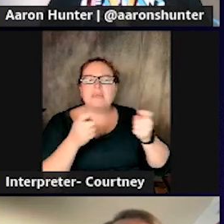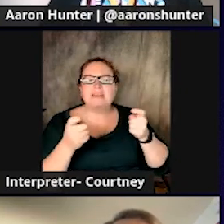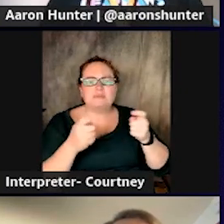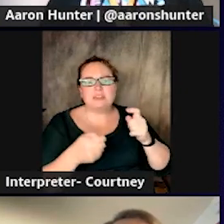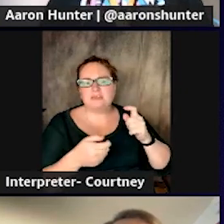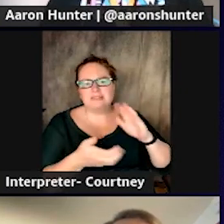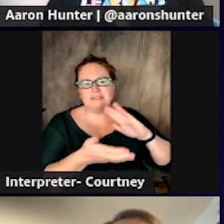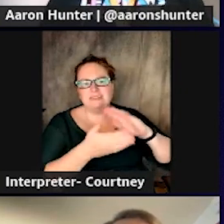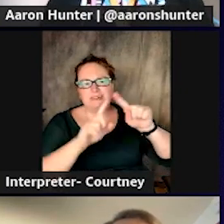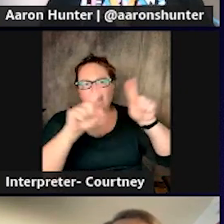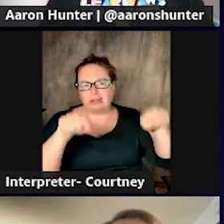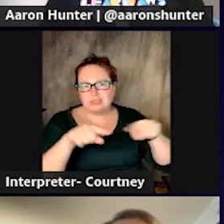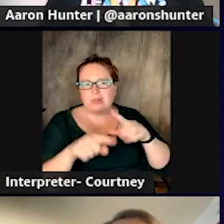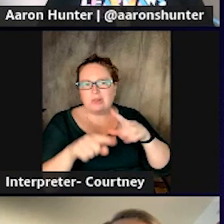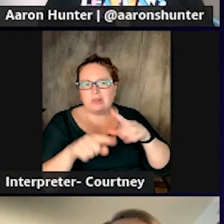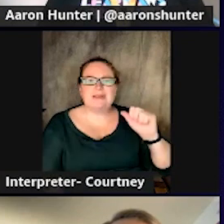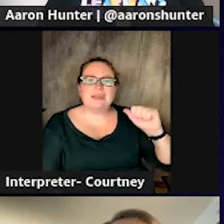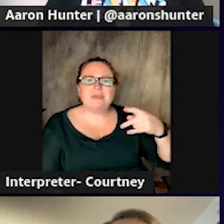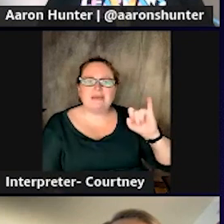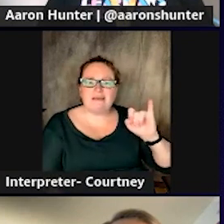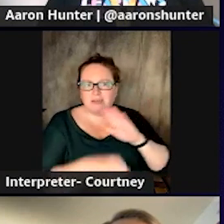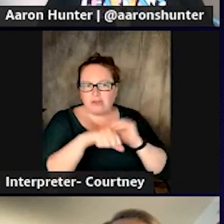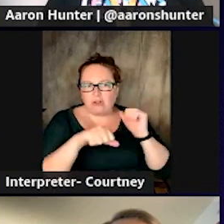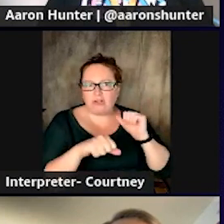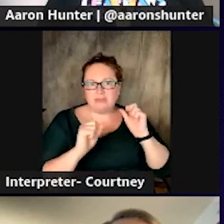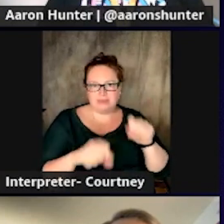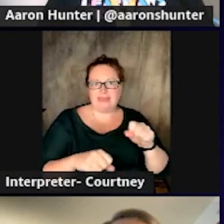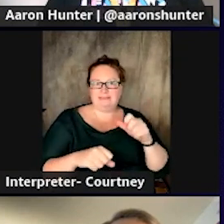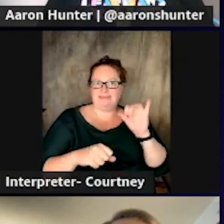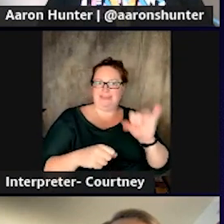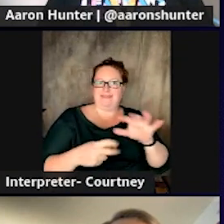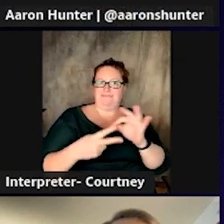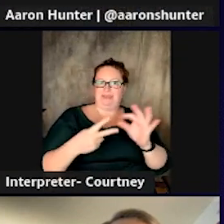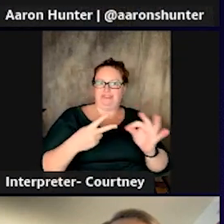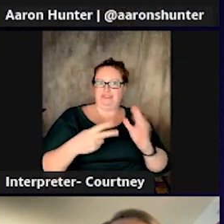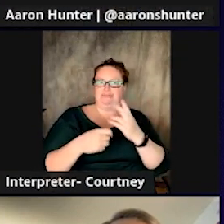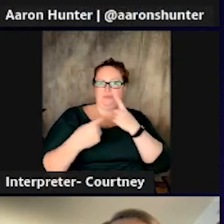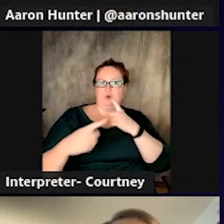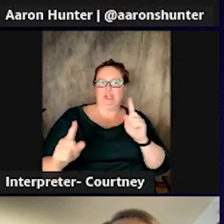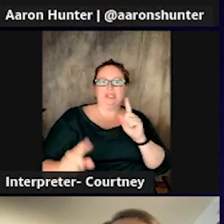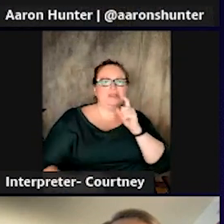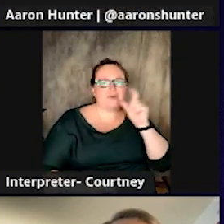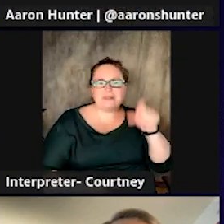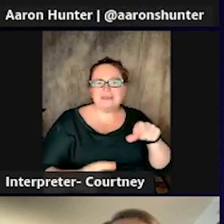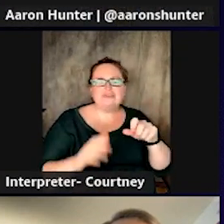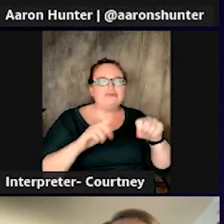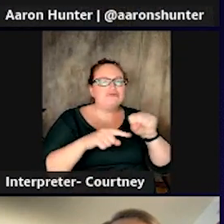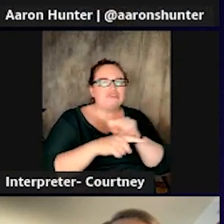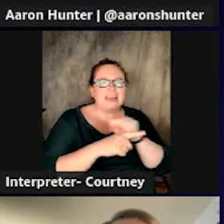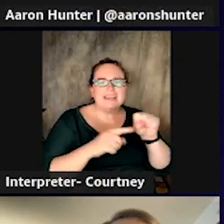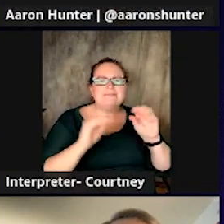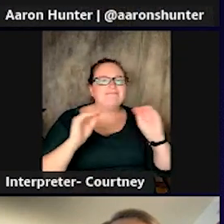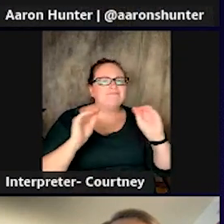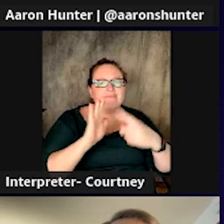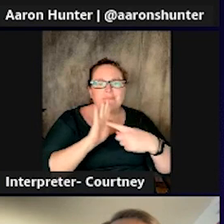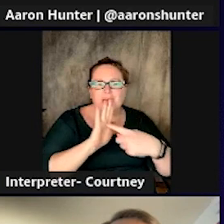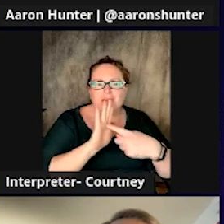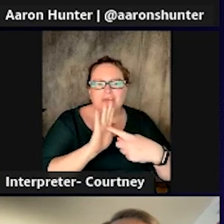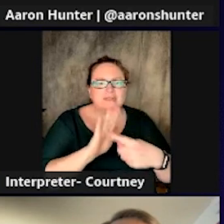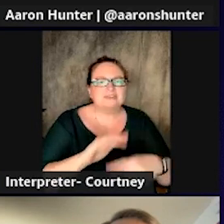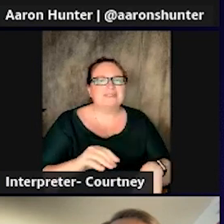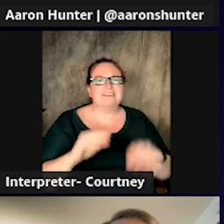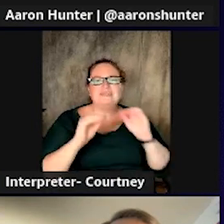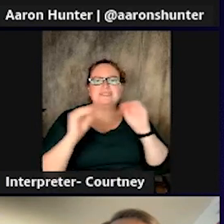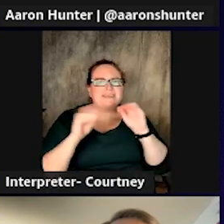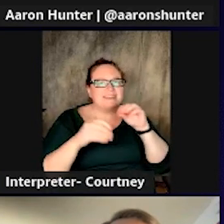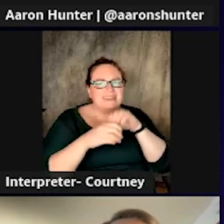call. You can get this feature working for you. So that means no models to train. There is absolutely nothing in the infrastructure